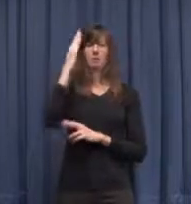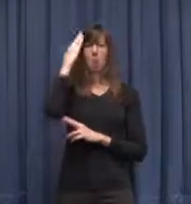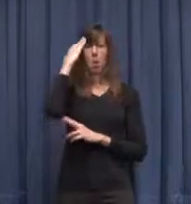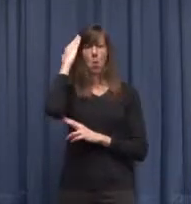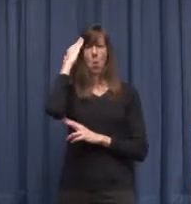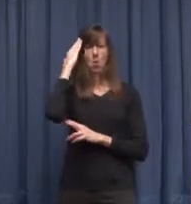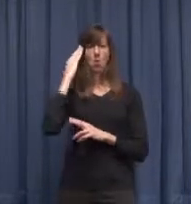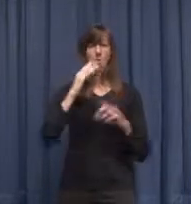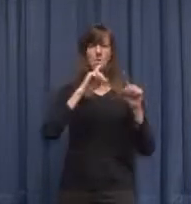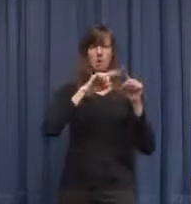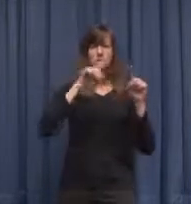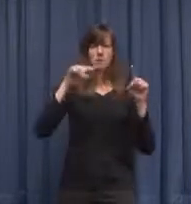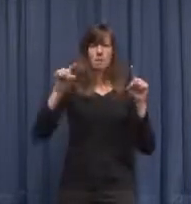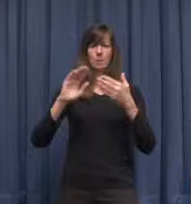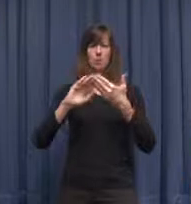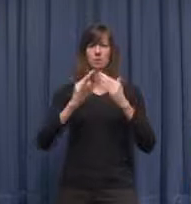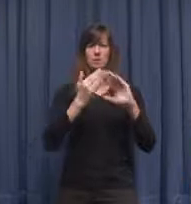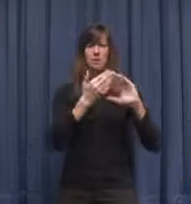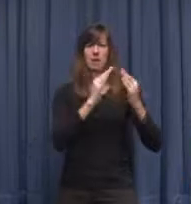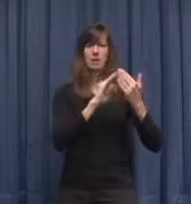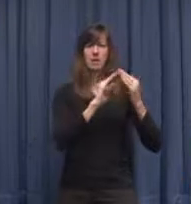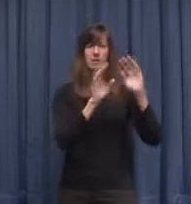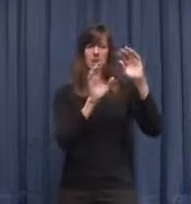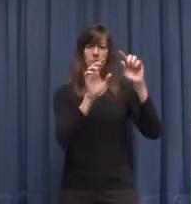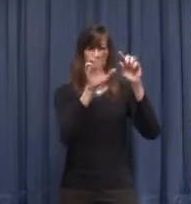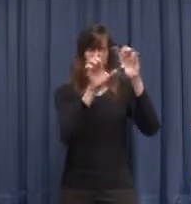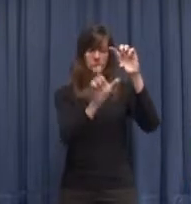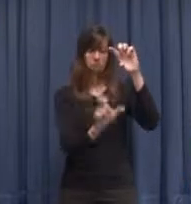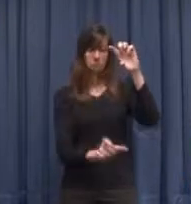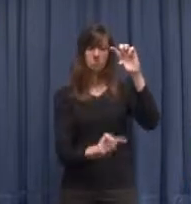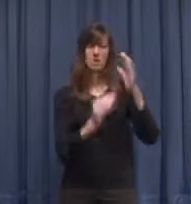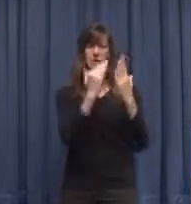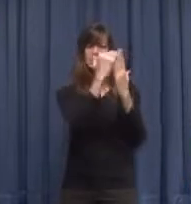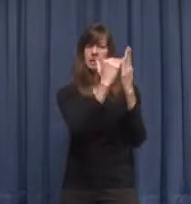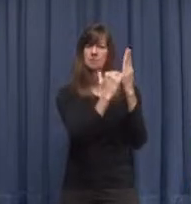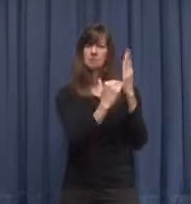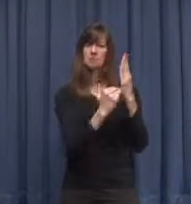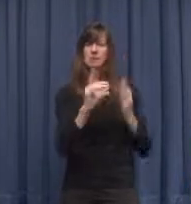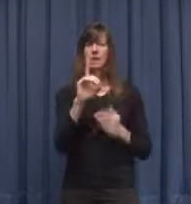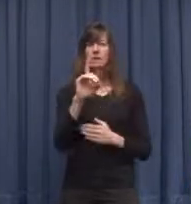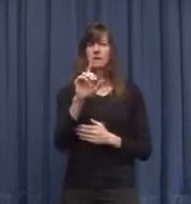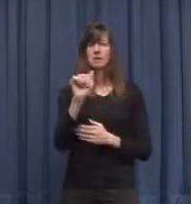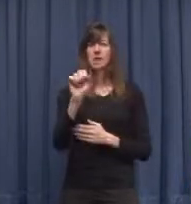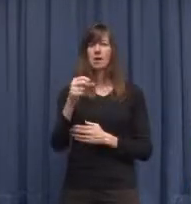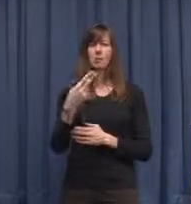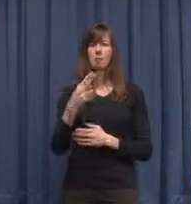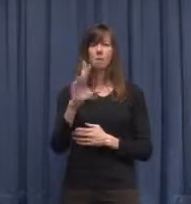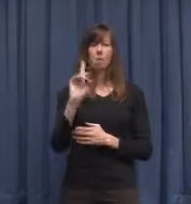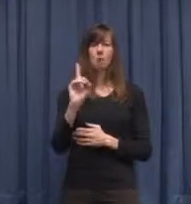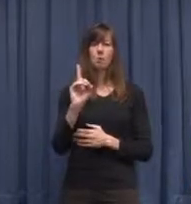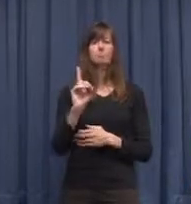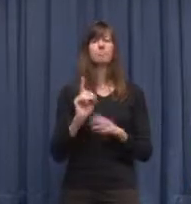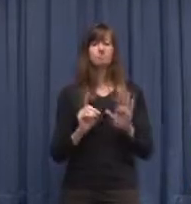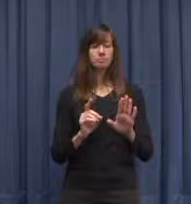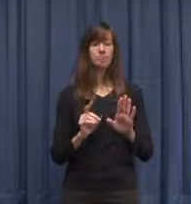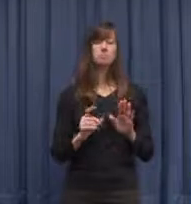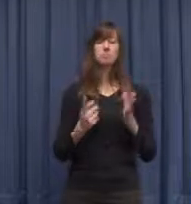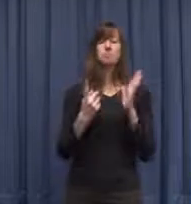question. So oftentimes, due to a glitch in the lab, when labs do tests, they